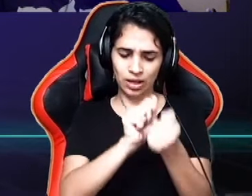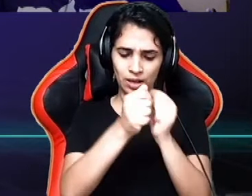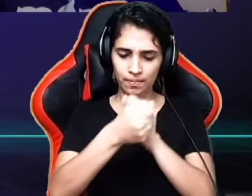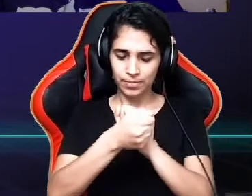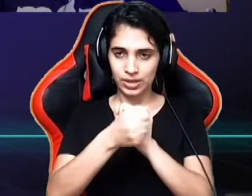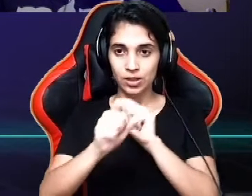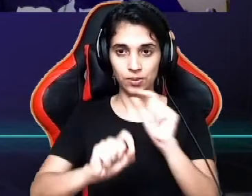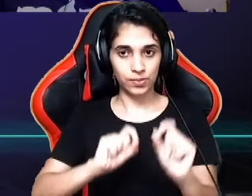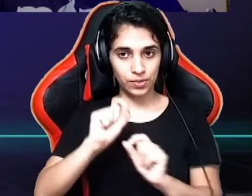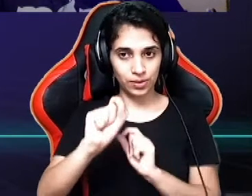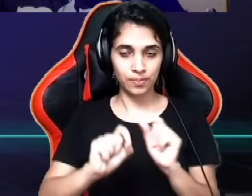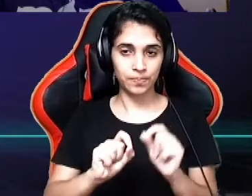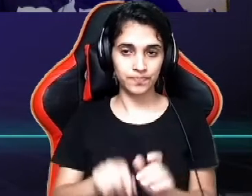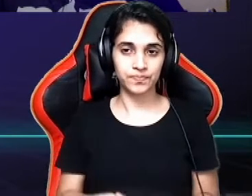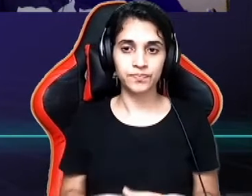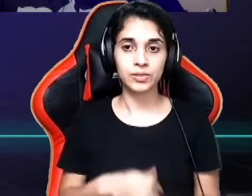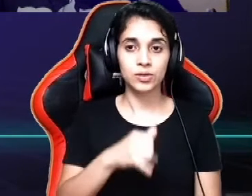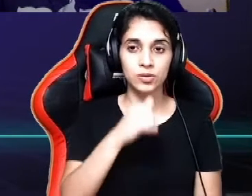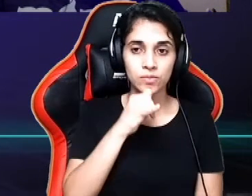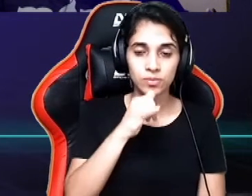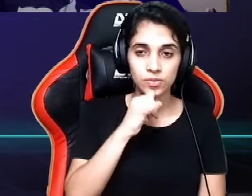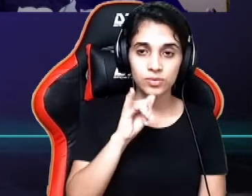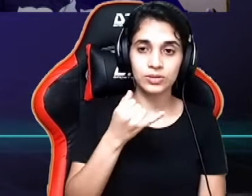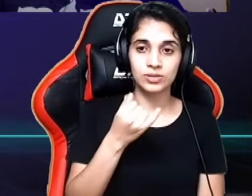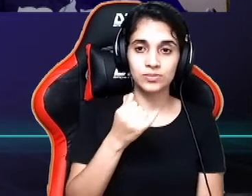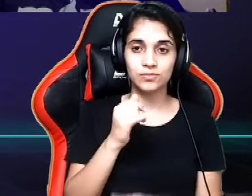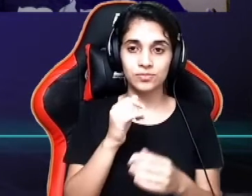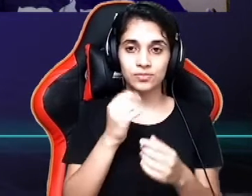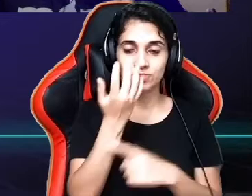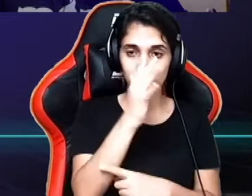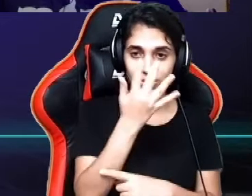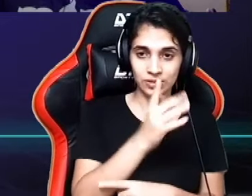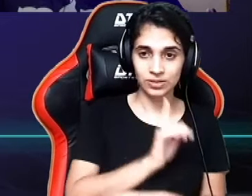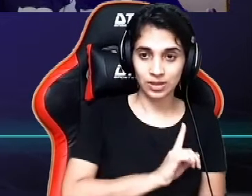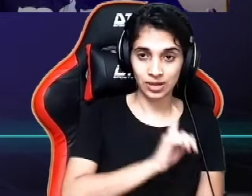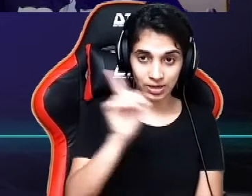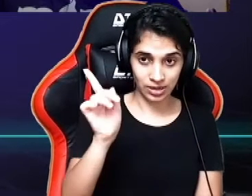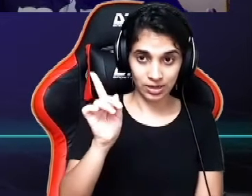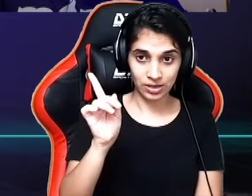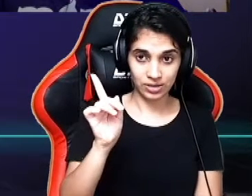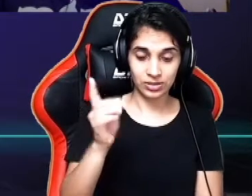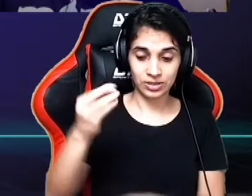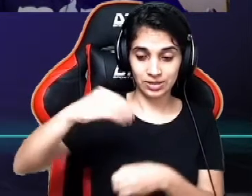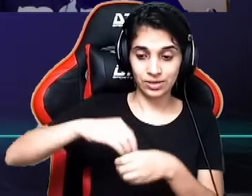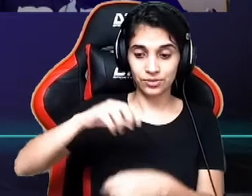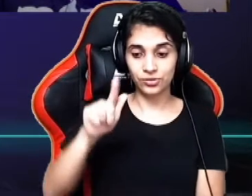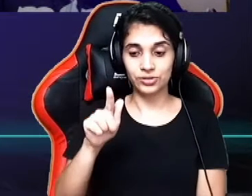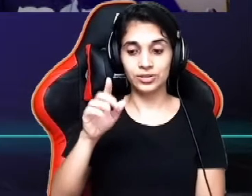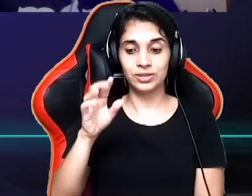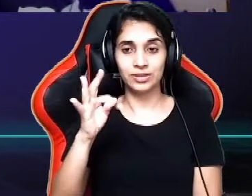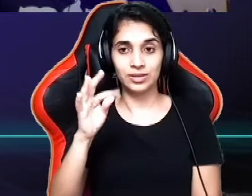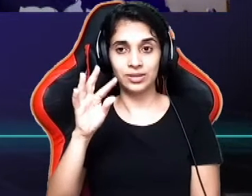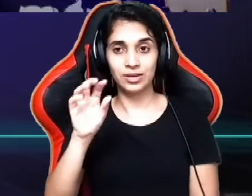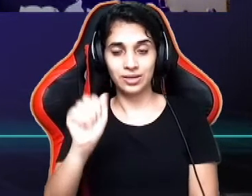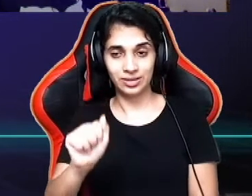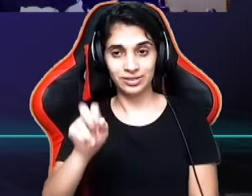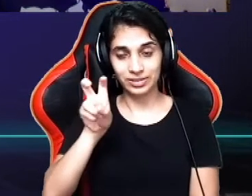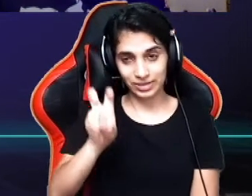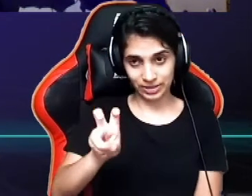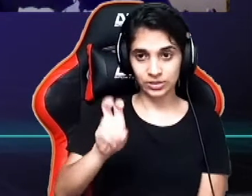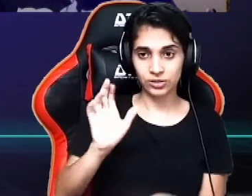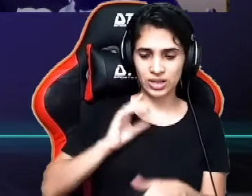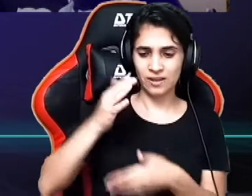years. Games are adapting to this. In the Carnival of Cidade Alta, it's a role play